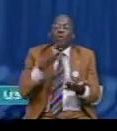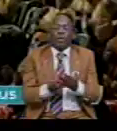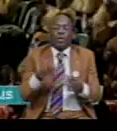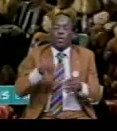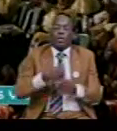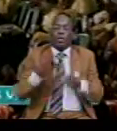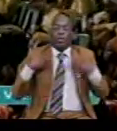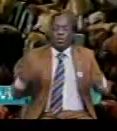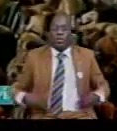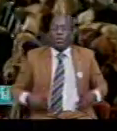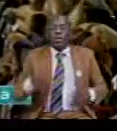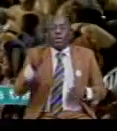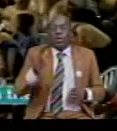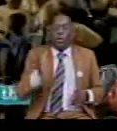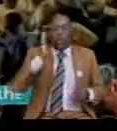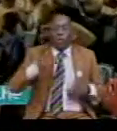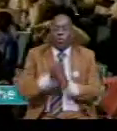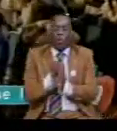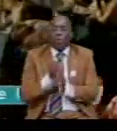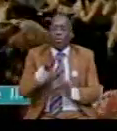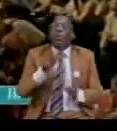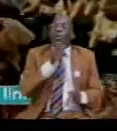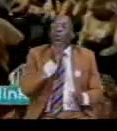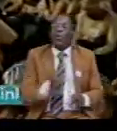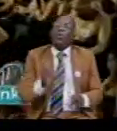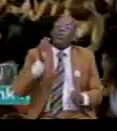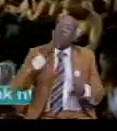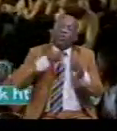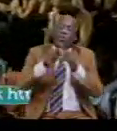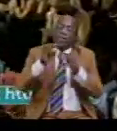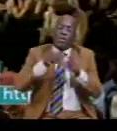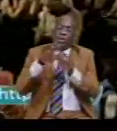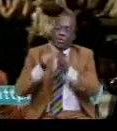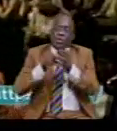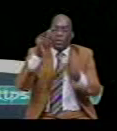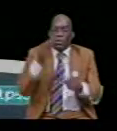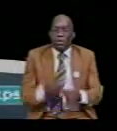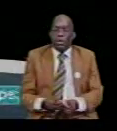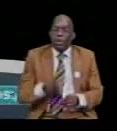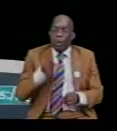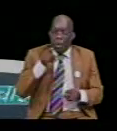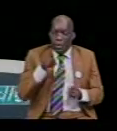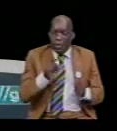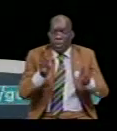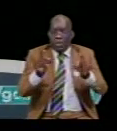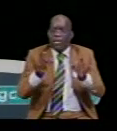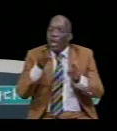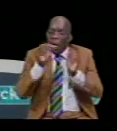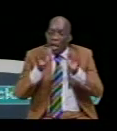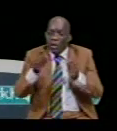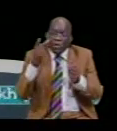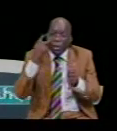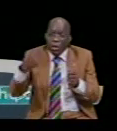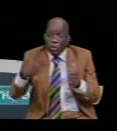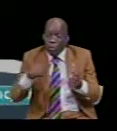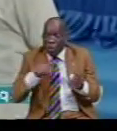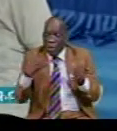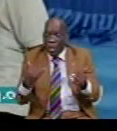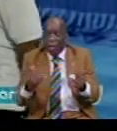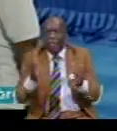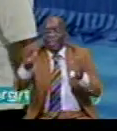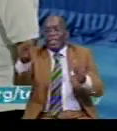o. Ẹda, ẹ lè rí mi báyìí. Bẹ́ẹ̀ni dadi, mo ti rí dada. Kí ni mo ṣe yìí? Ọwọ́ lẹ gbé sókè